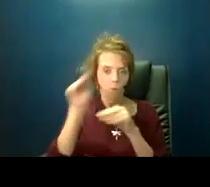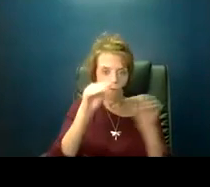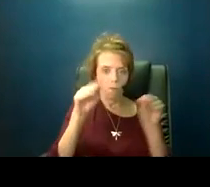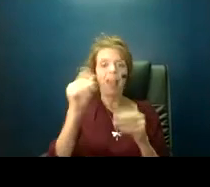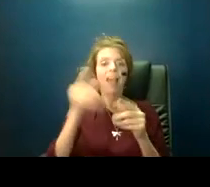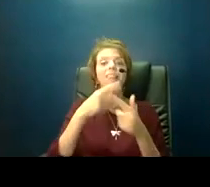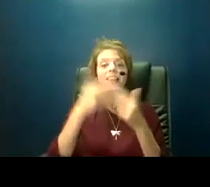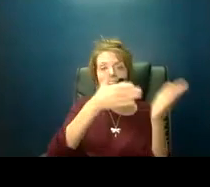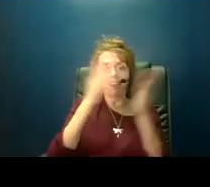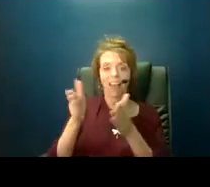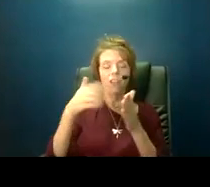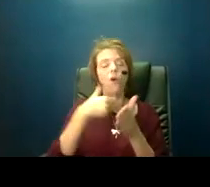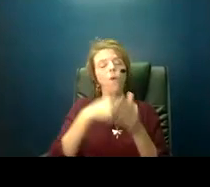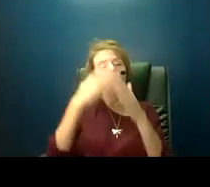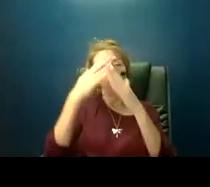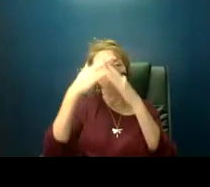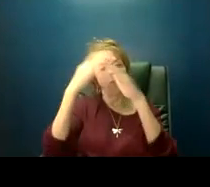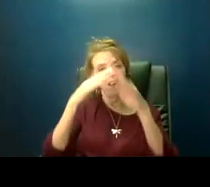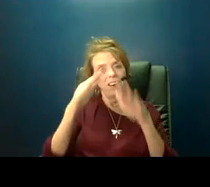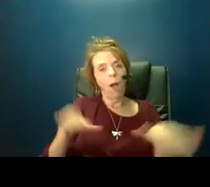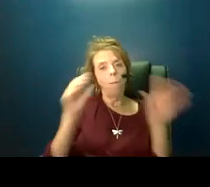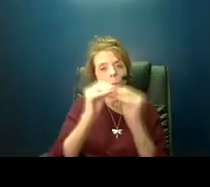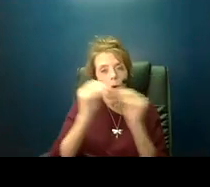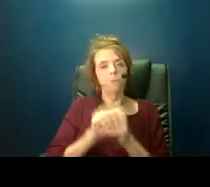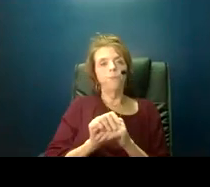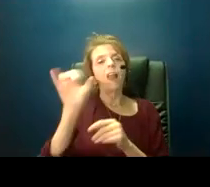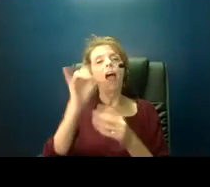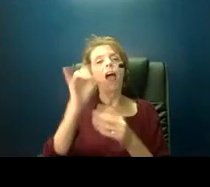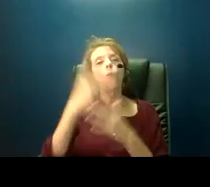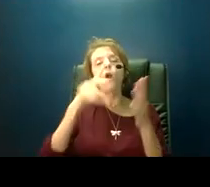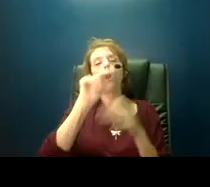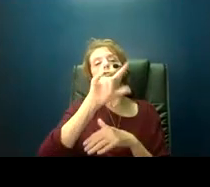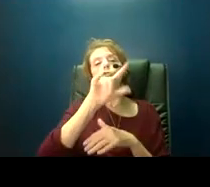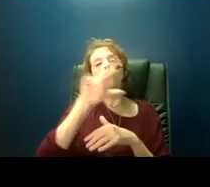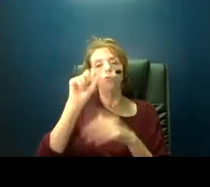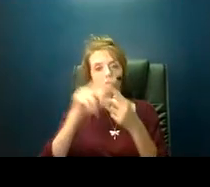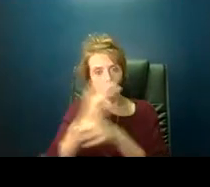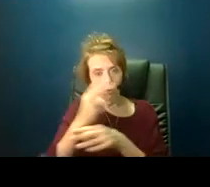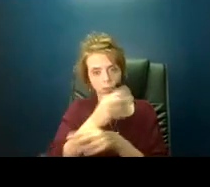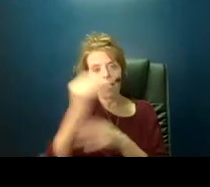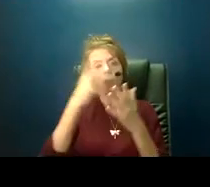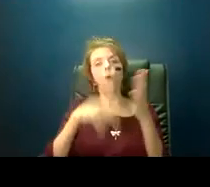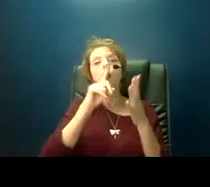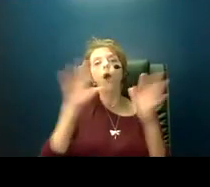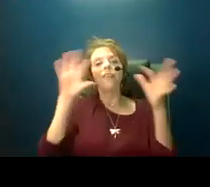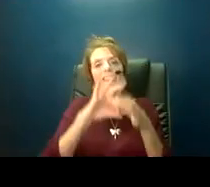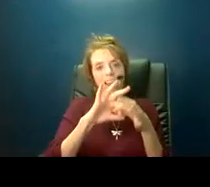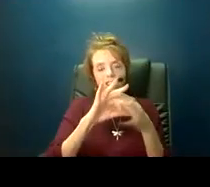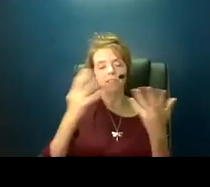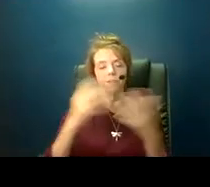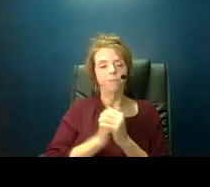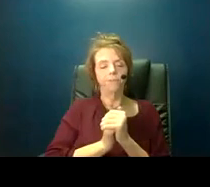then the next column, we break it down a little bit further, like what are the tools to use, and then what are the connections.